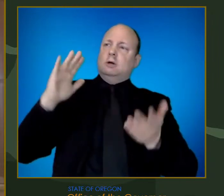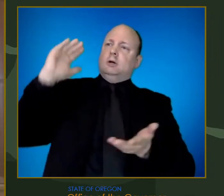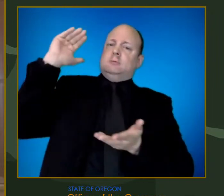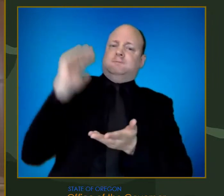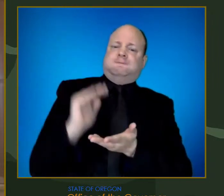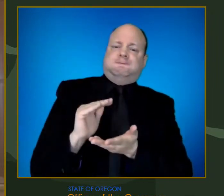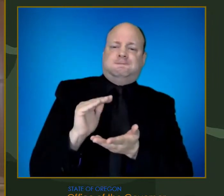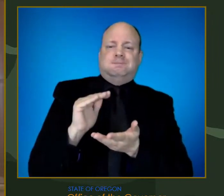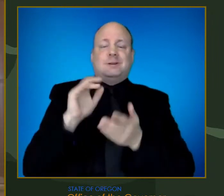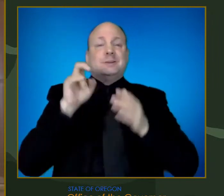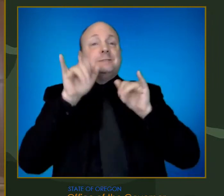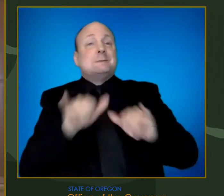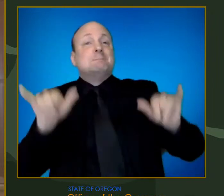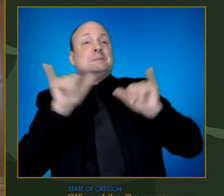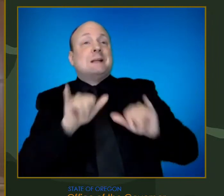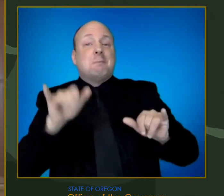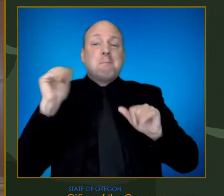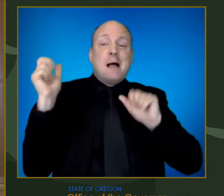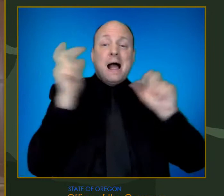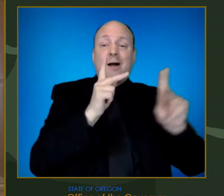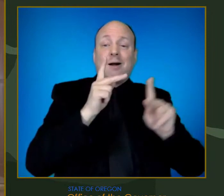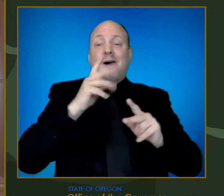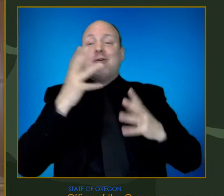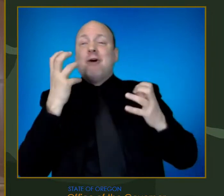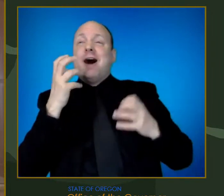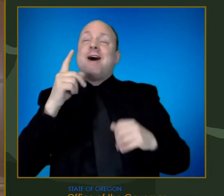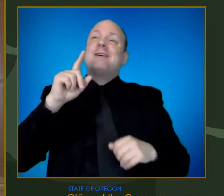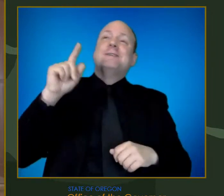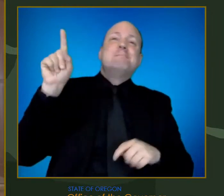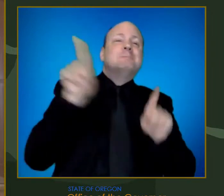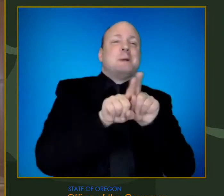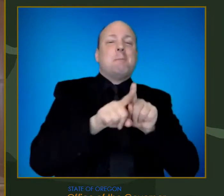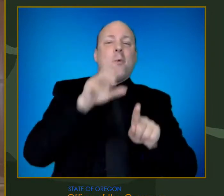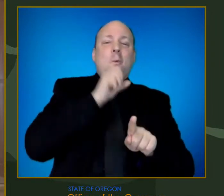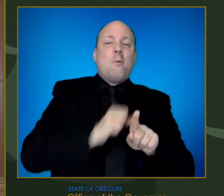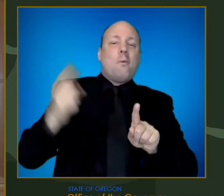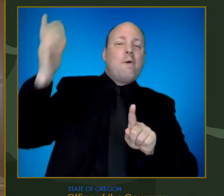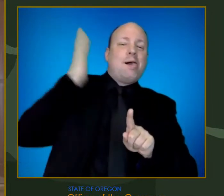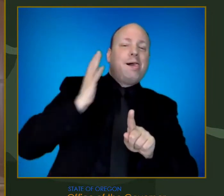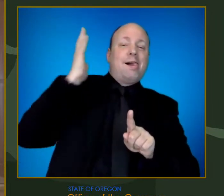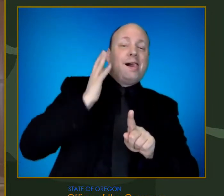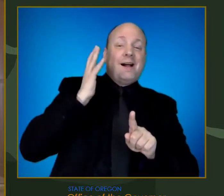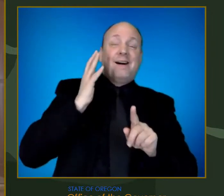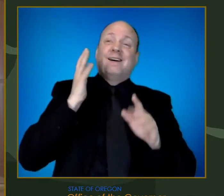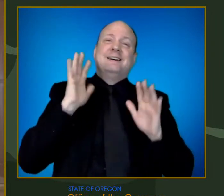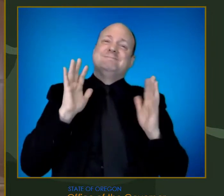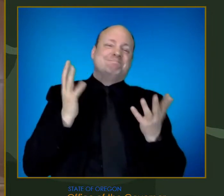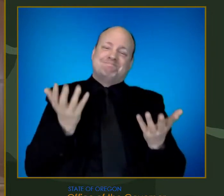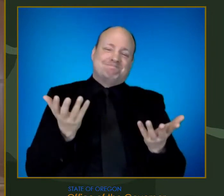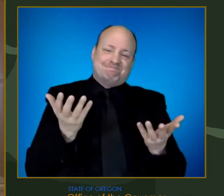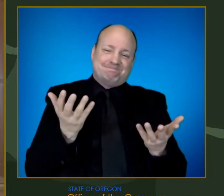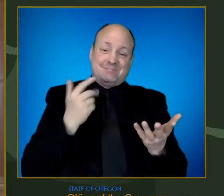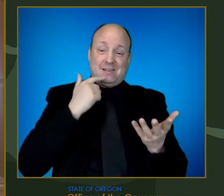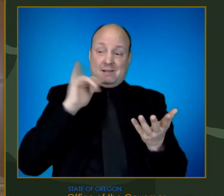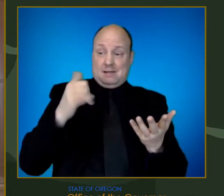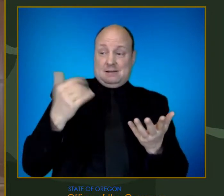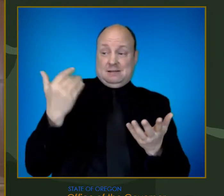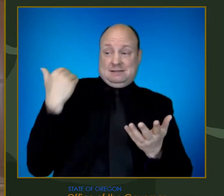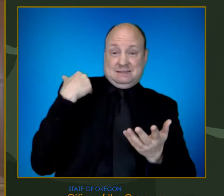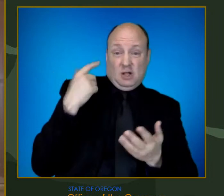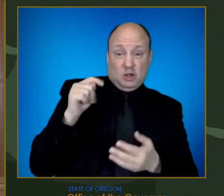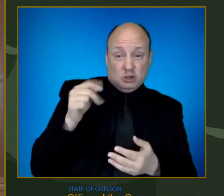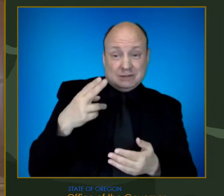the people we miss. This Monday, vaccine eligibility will open up to everyone